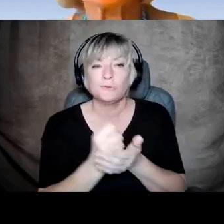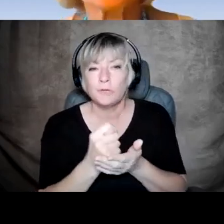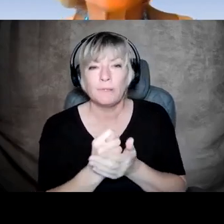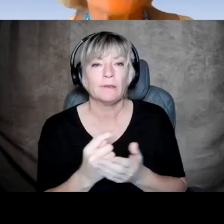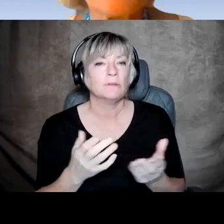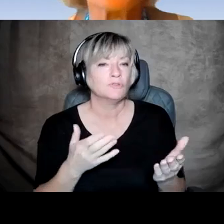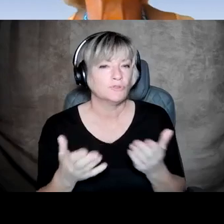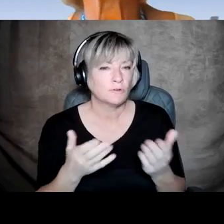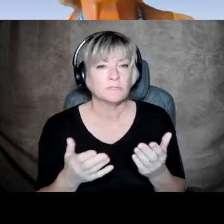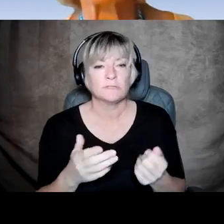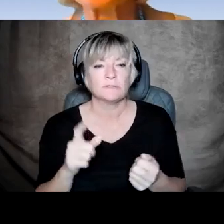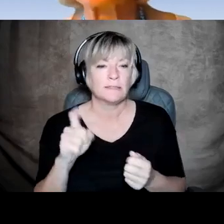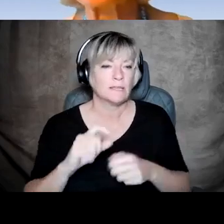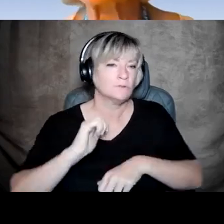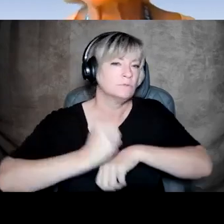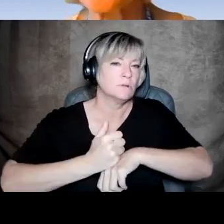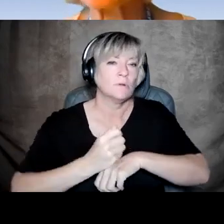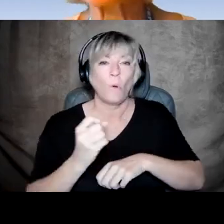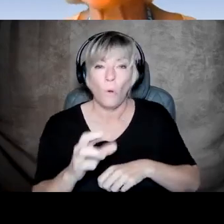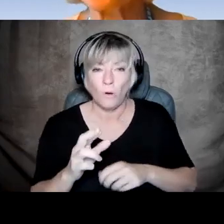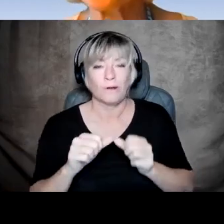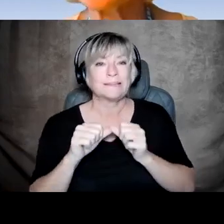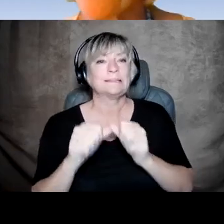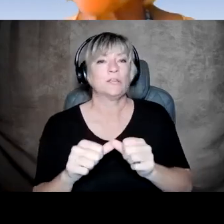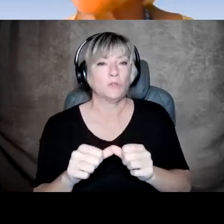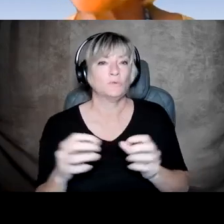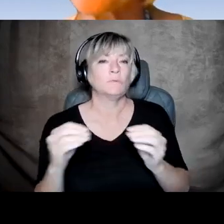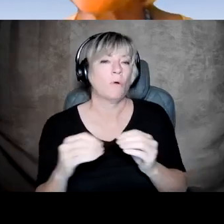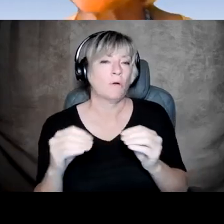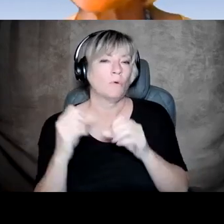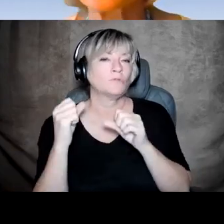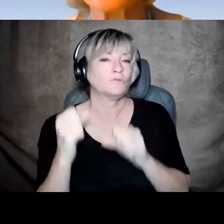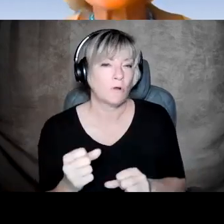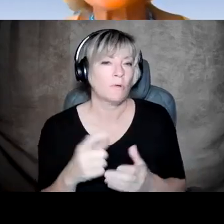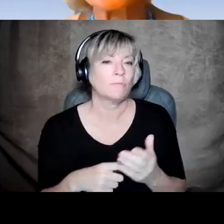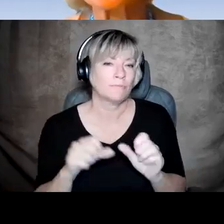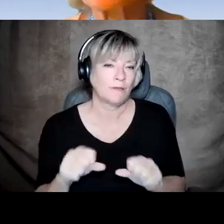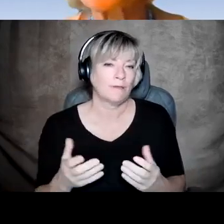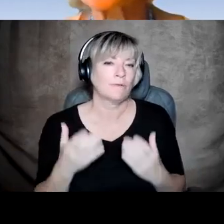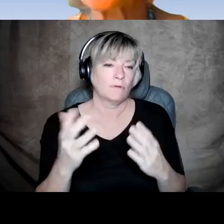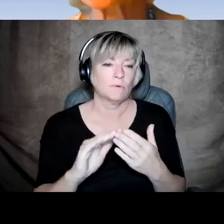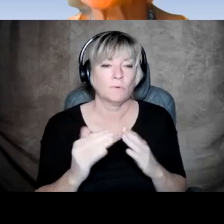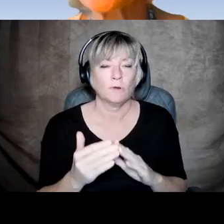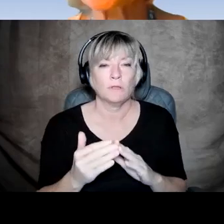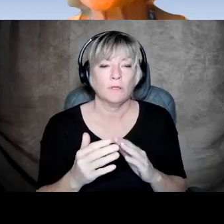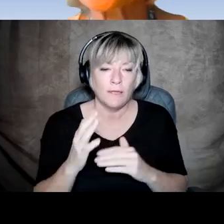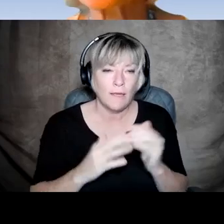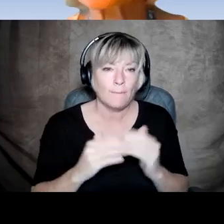that need to either be built or to continue to strengthen what they offer the community, and to continue to build